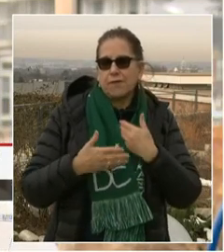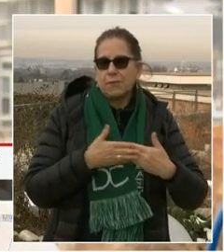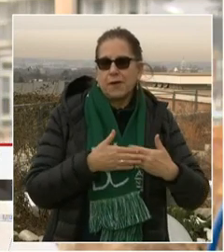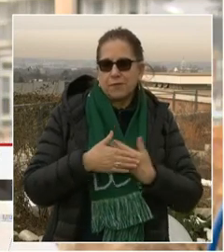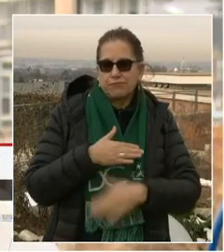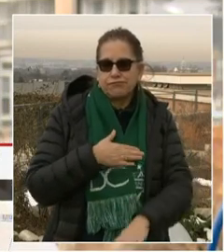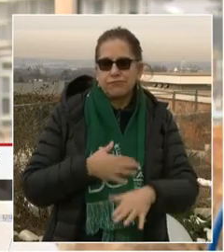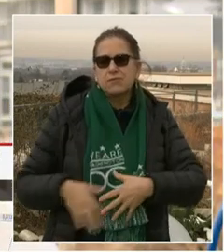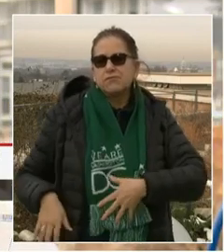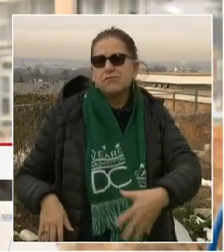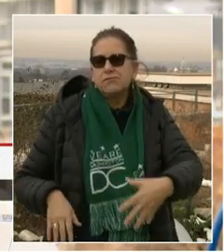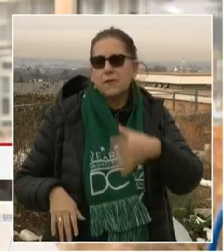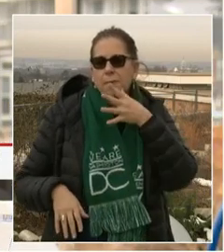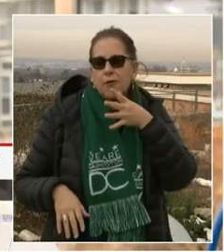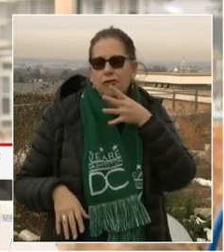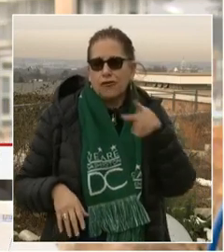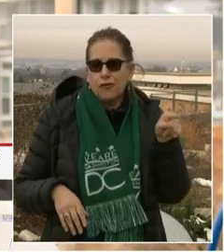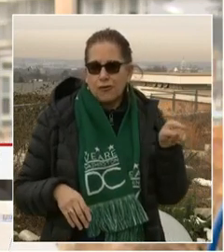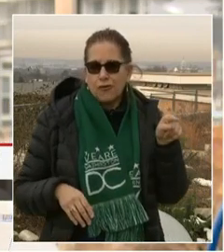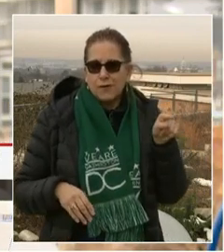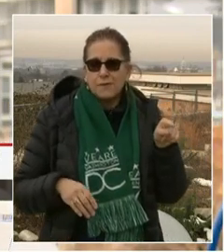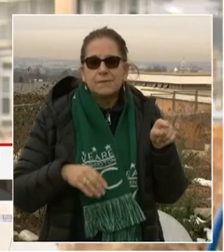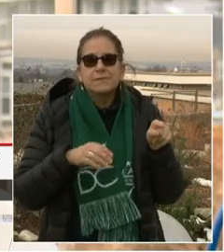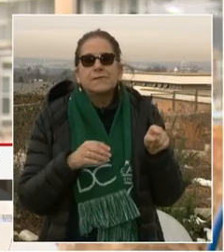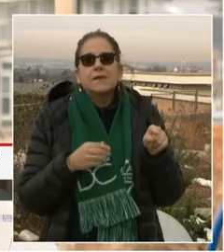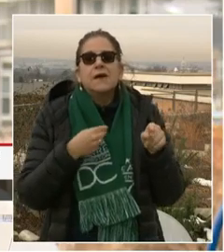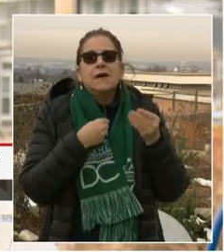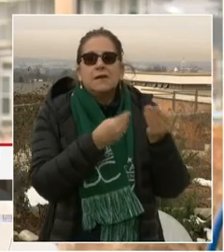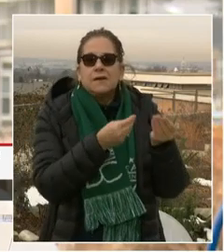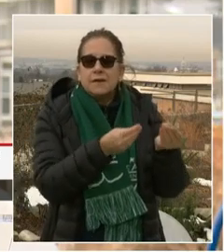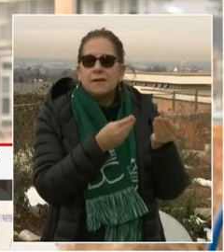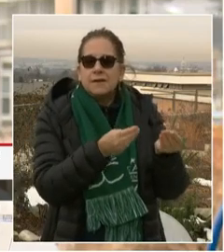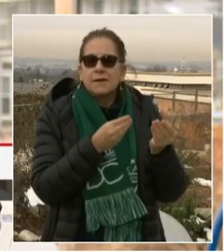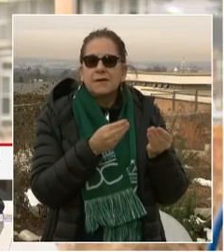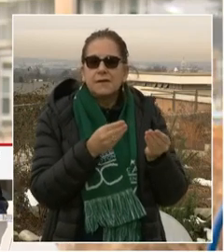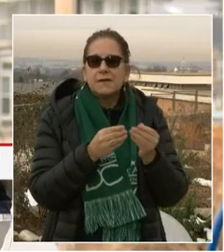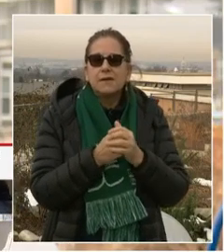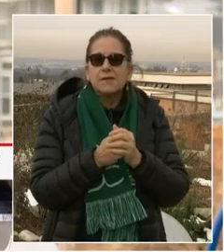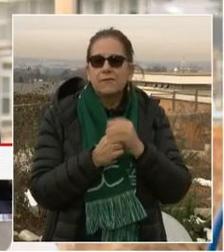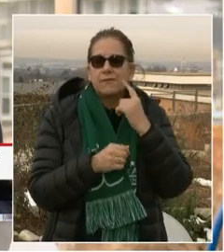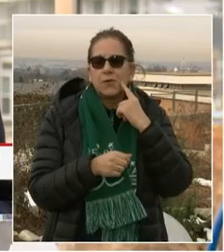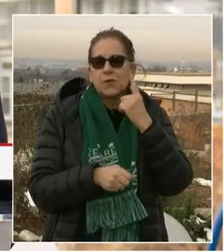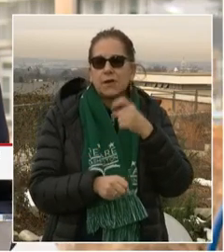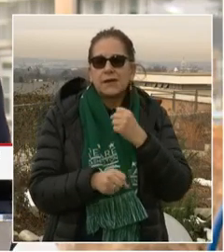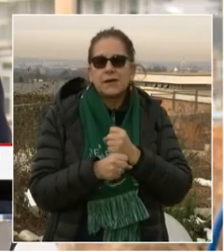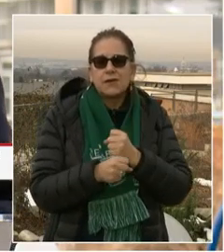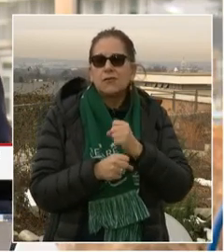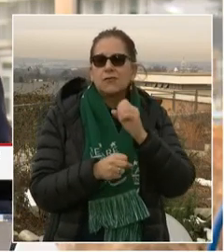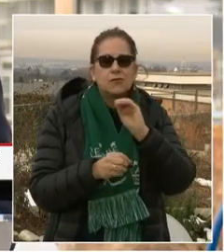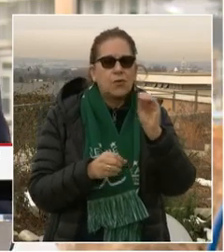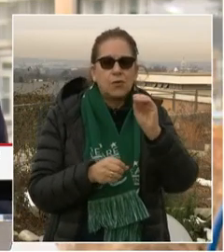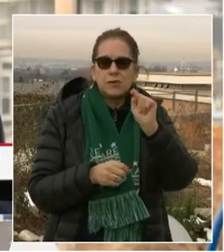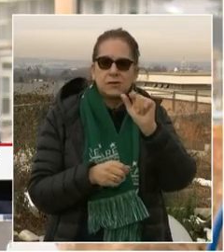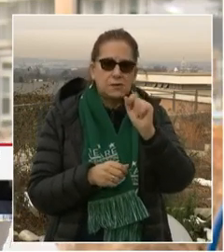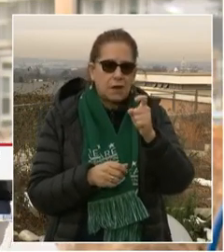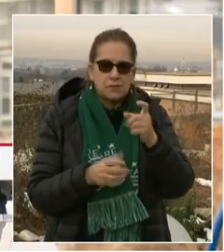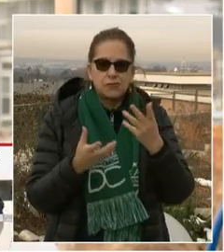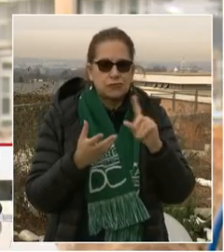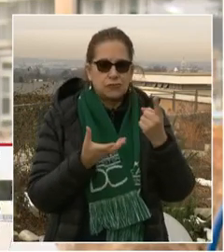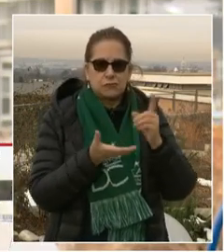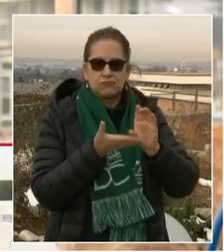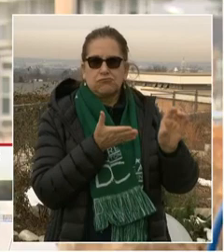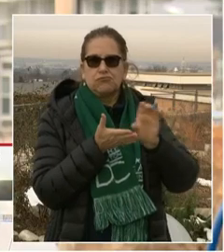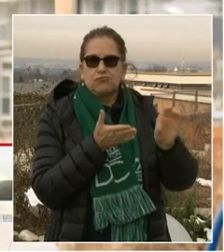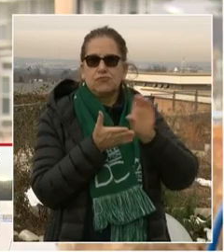cash payments. Just to put that in context, the federal tax credit provides $300 a month